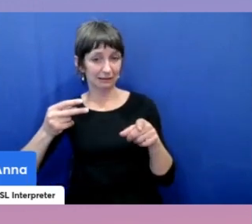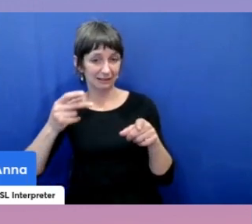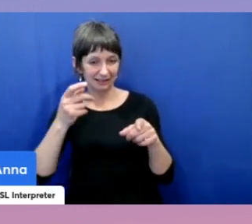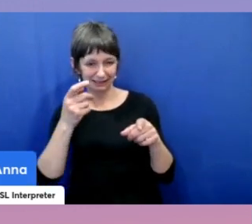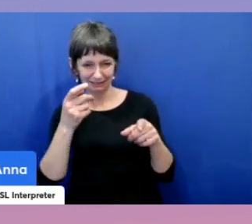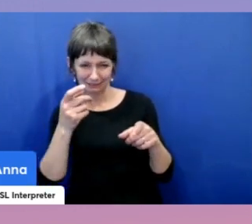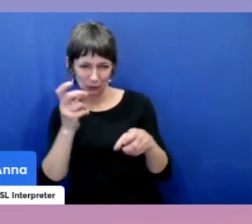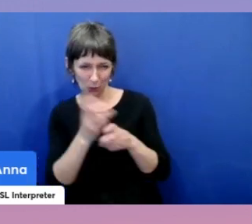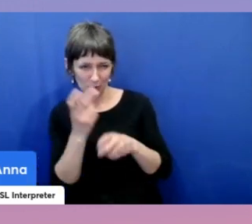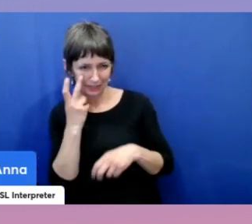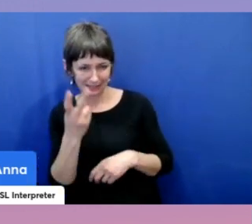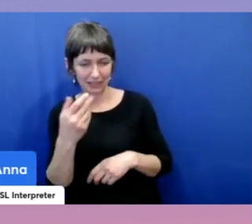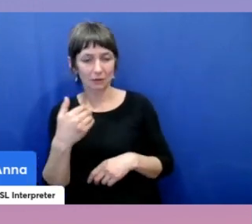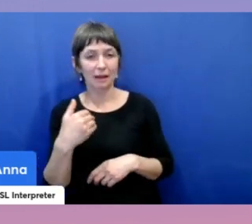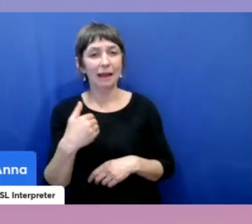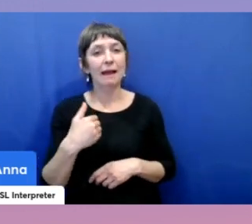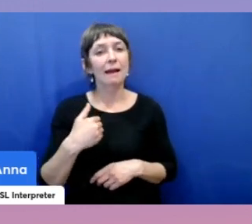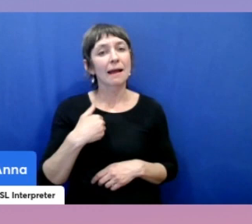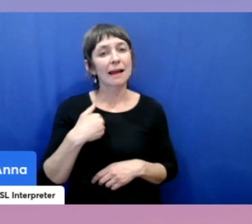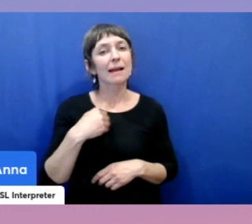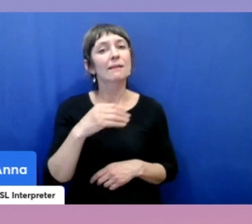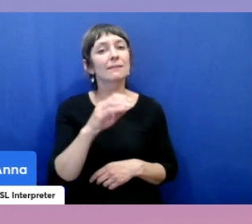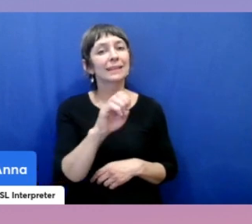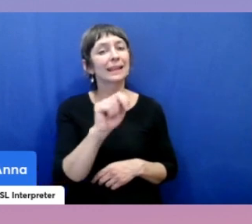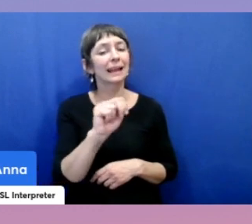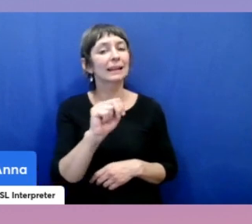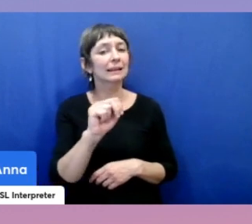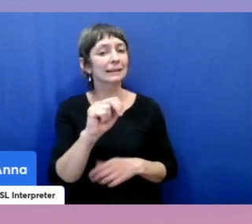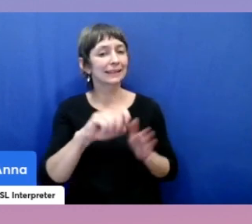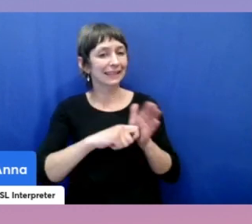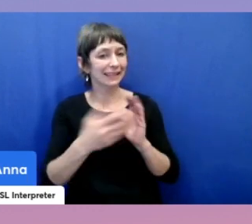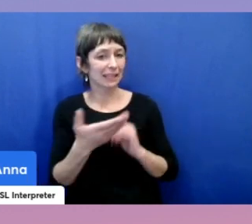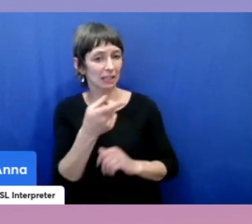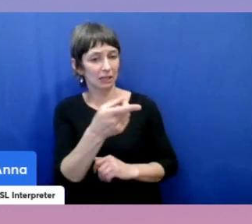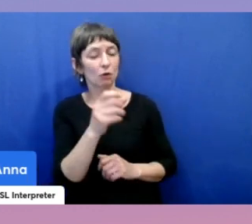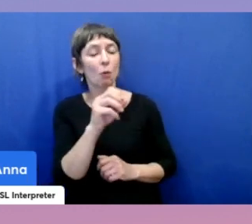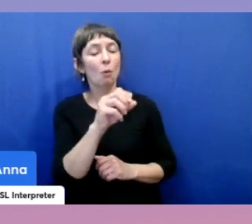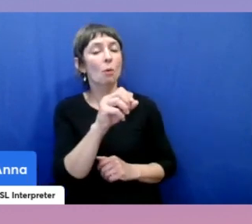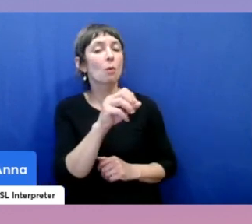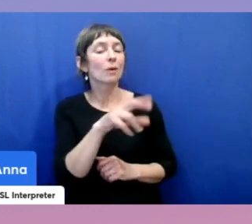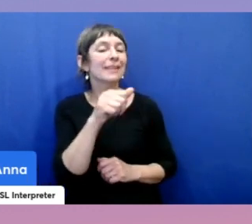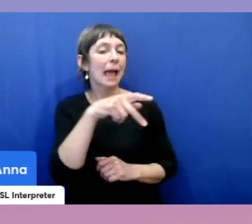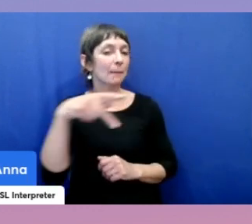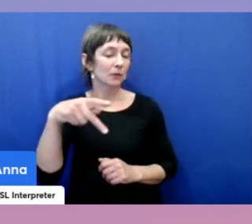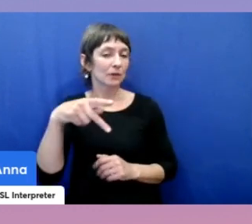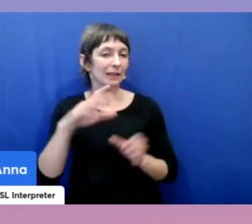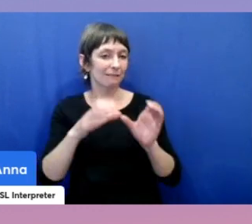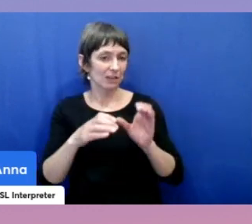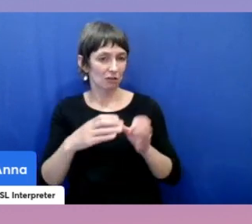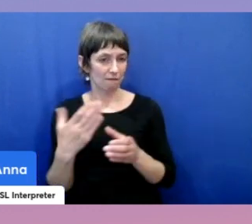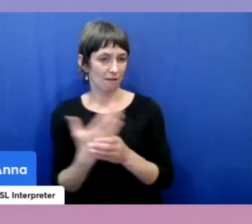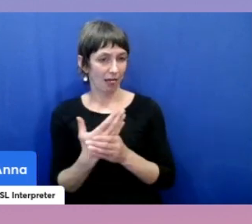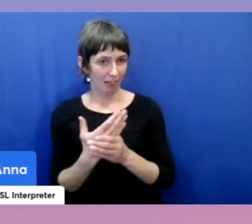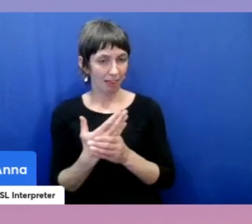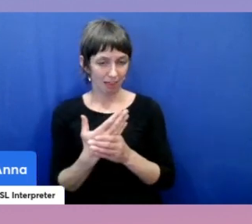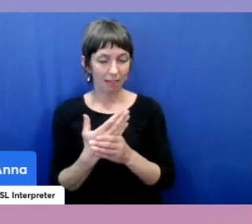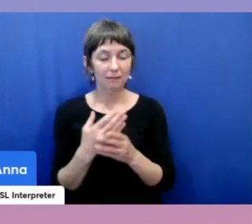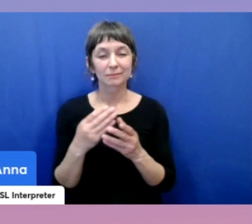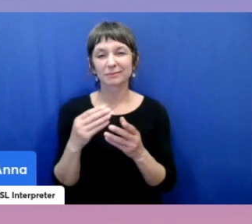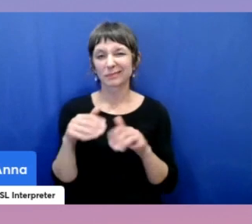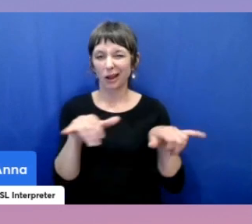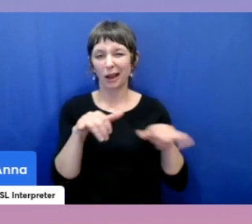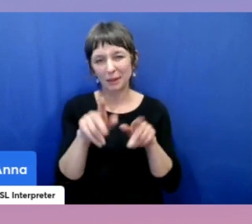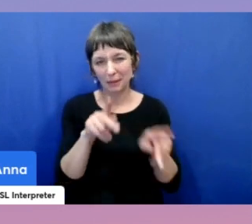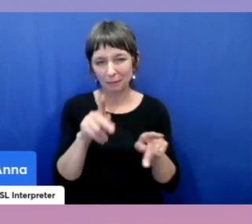hiding, we have the env key in here, right? Or application configuration file. More commonly, people will